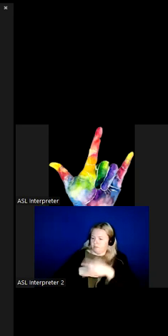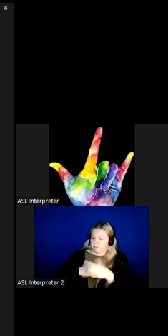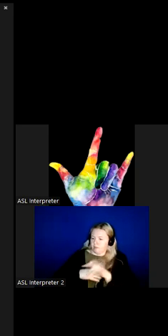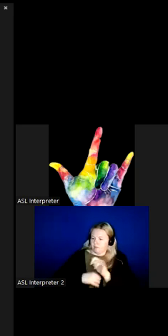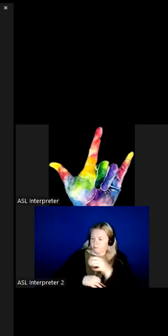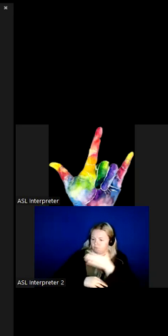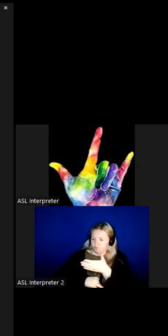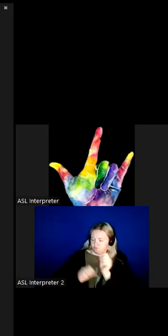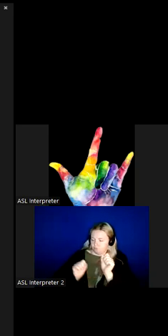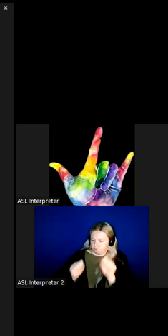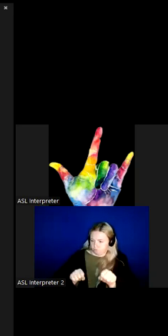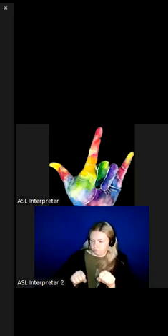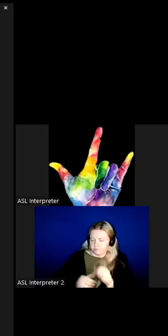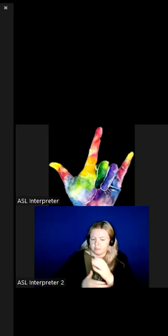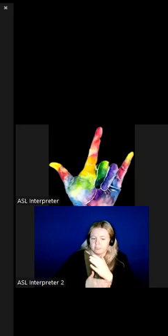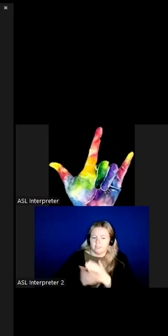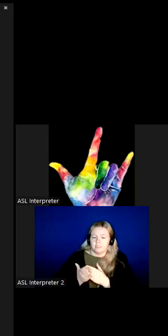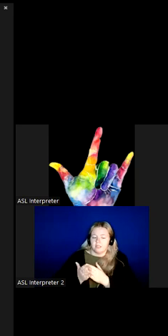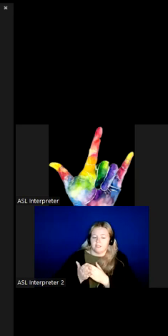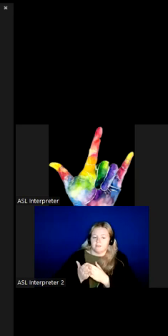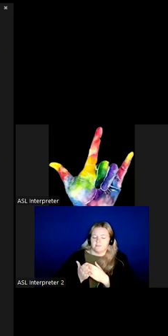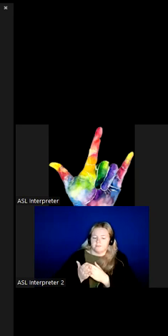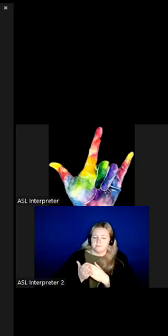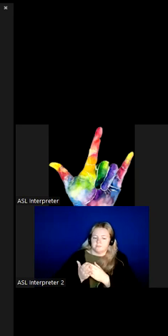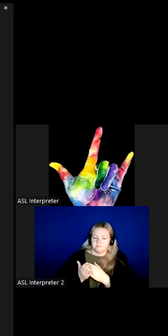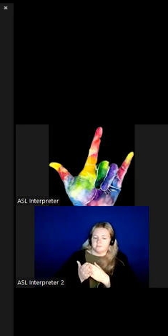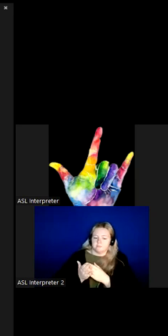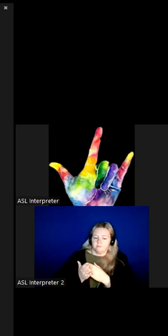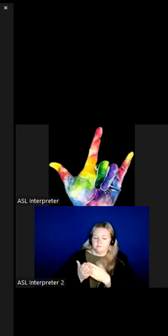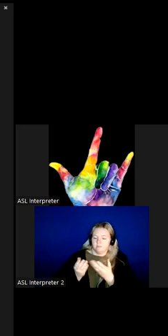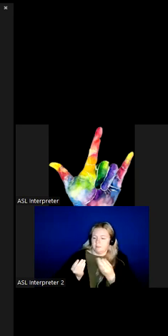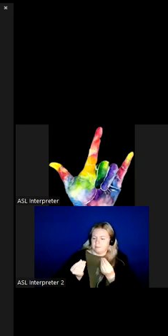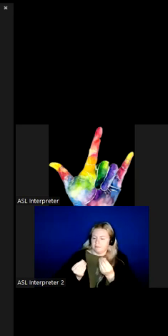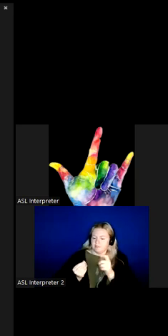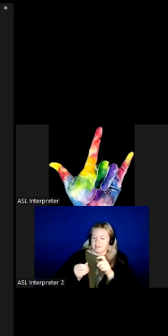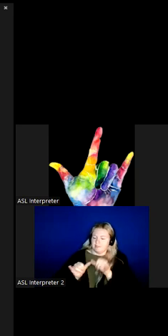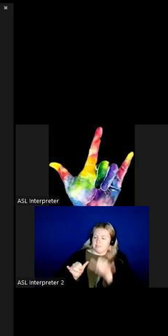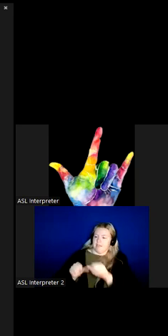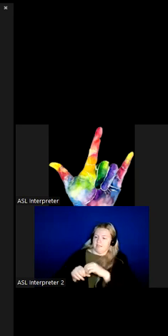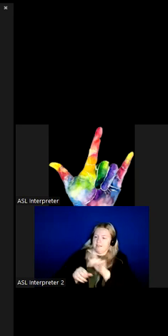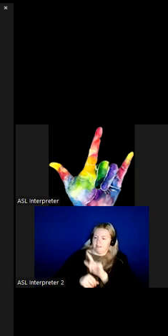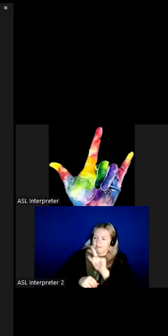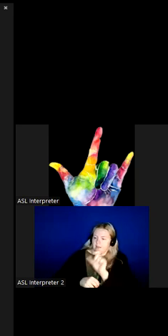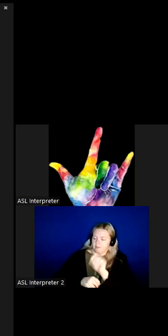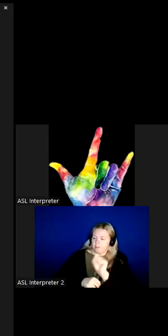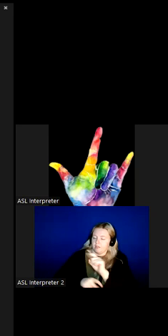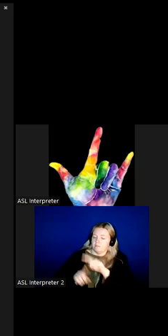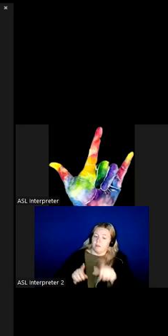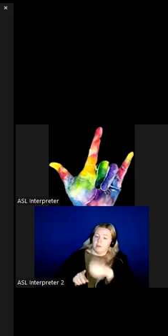materials that you need to use just within the library space, you're able to get and check out